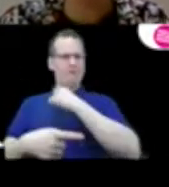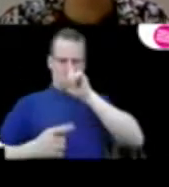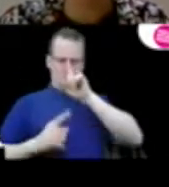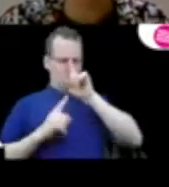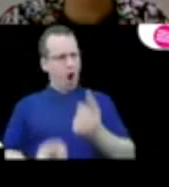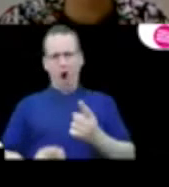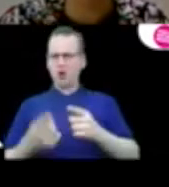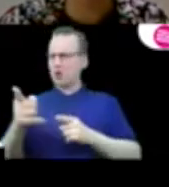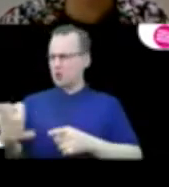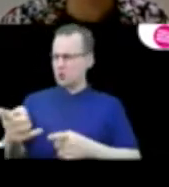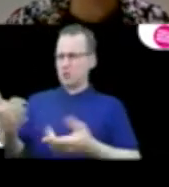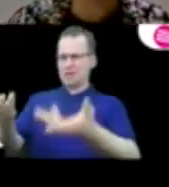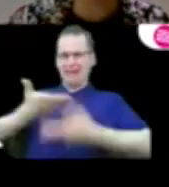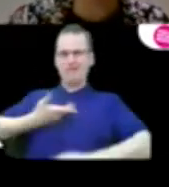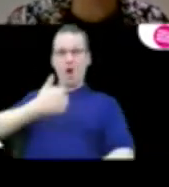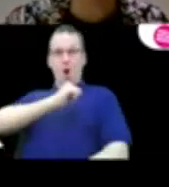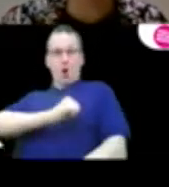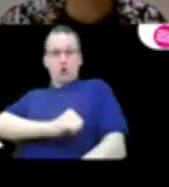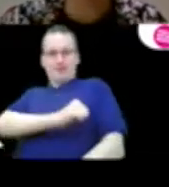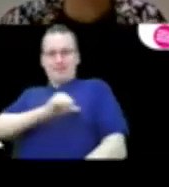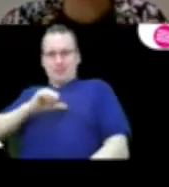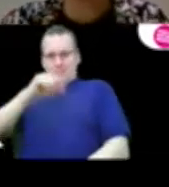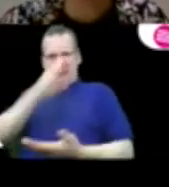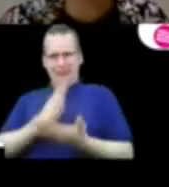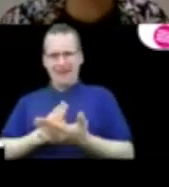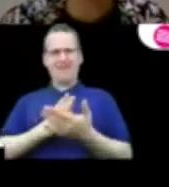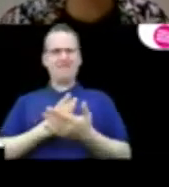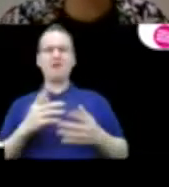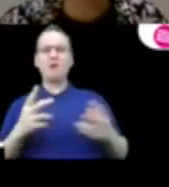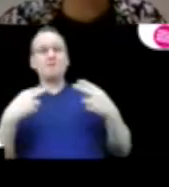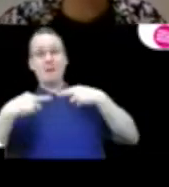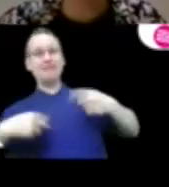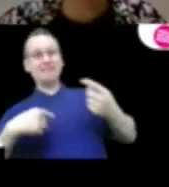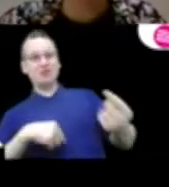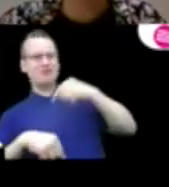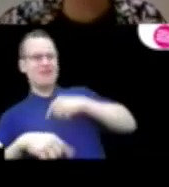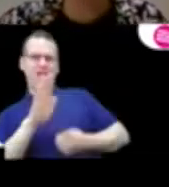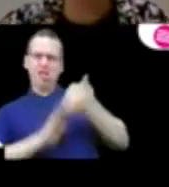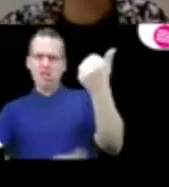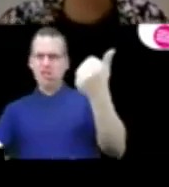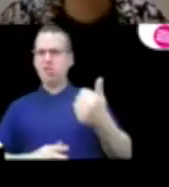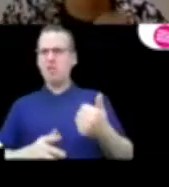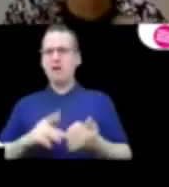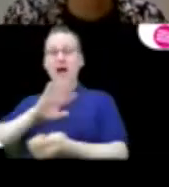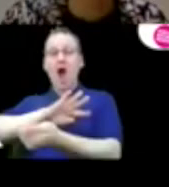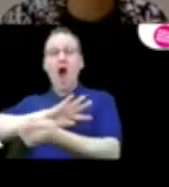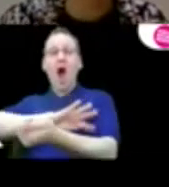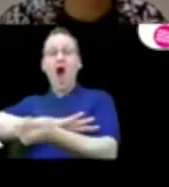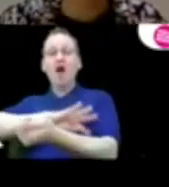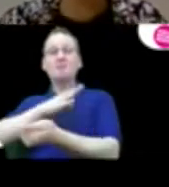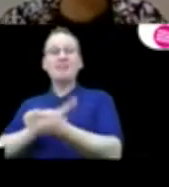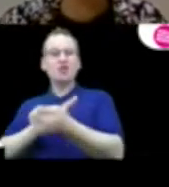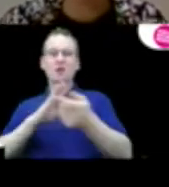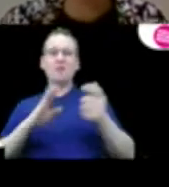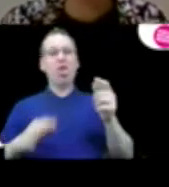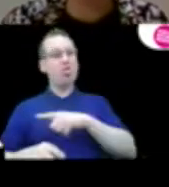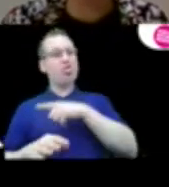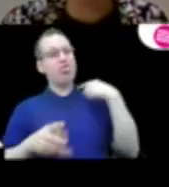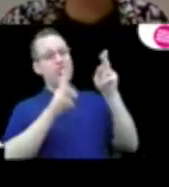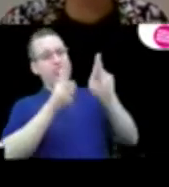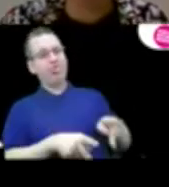their Christian beliefs. He expelled missionaries, he assassinated an archbishop, and he forced Christian converts to